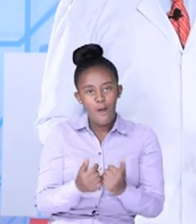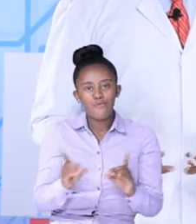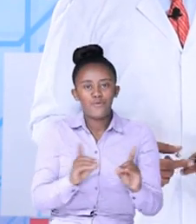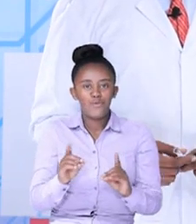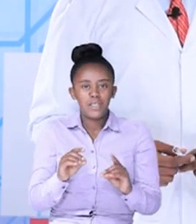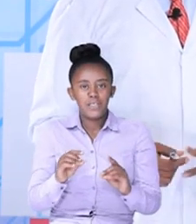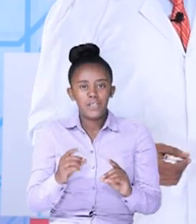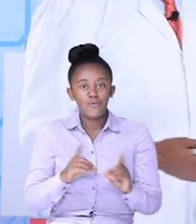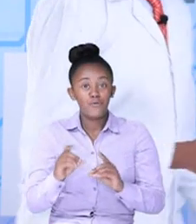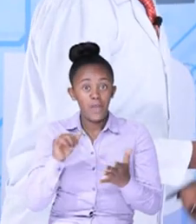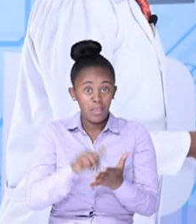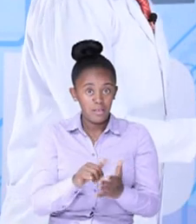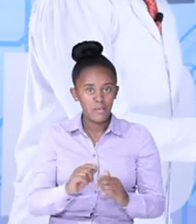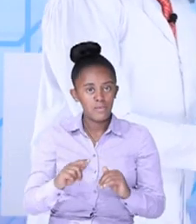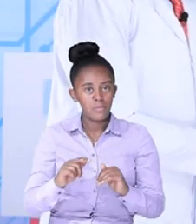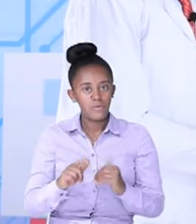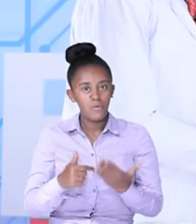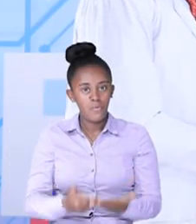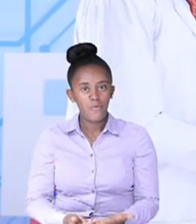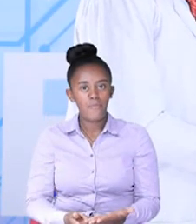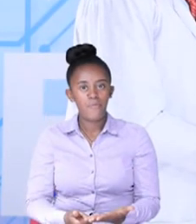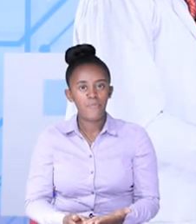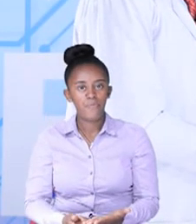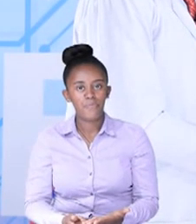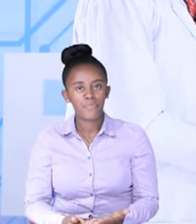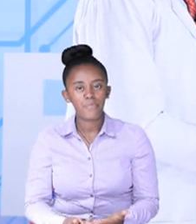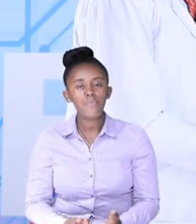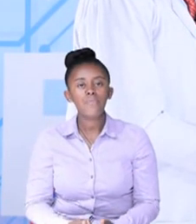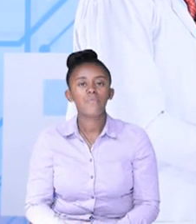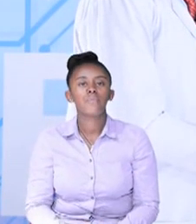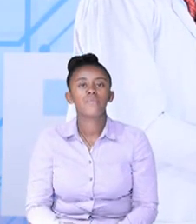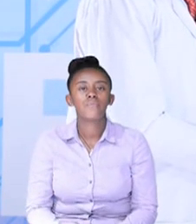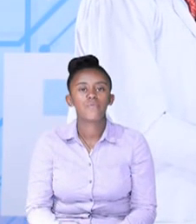that? So let's try to find it here.